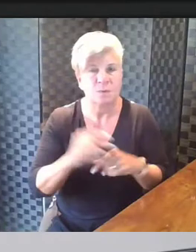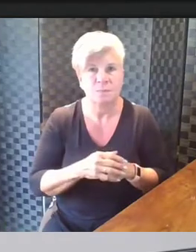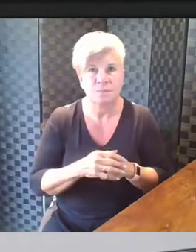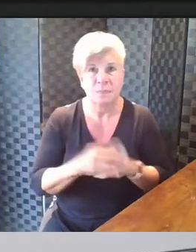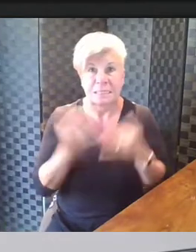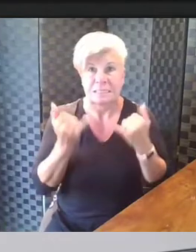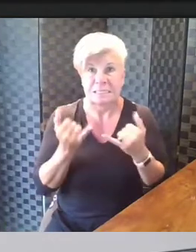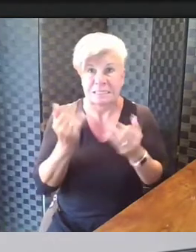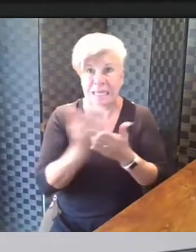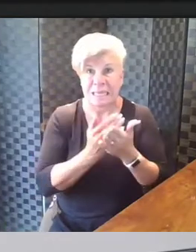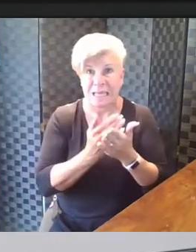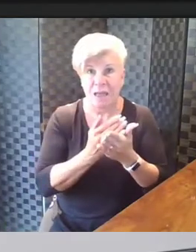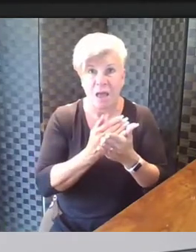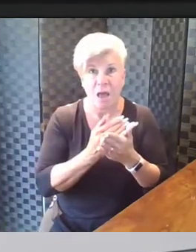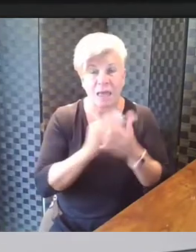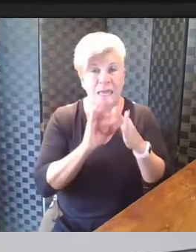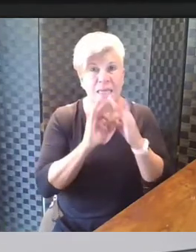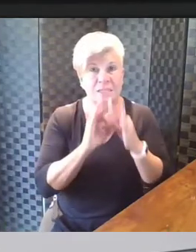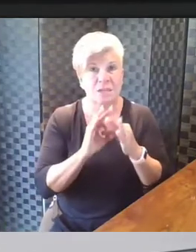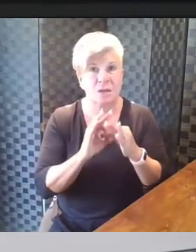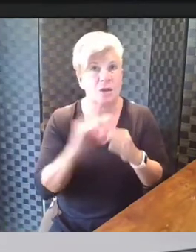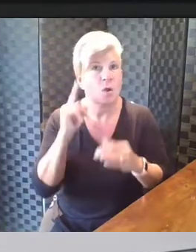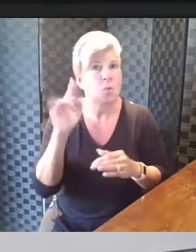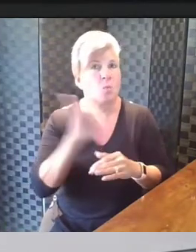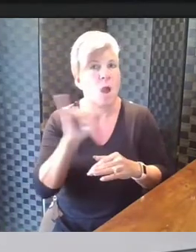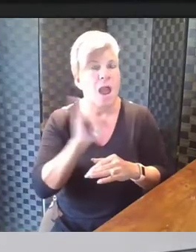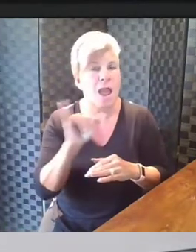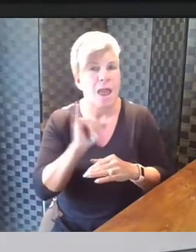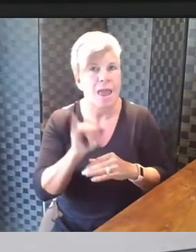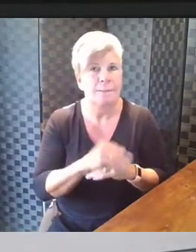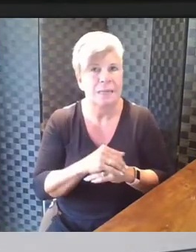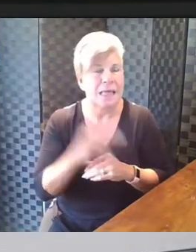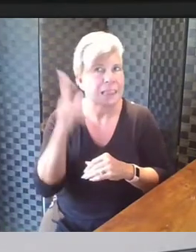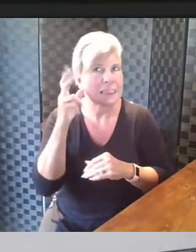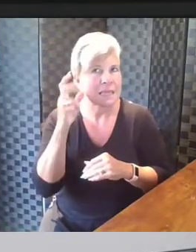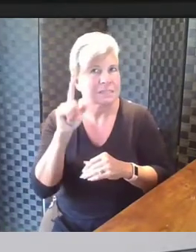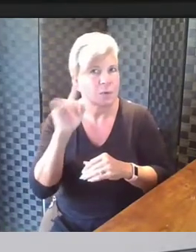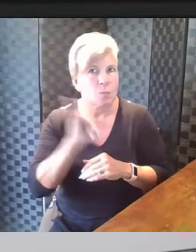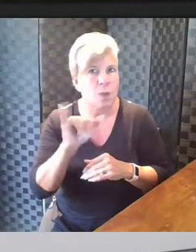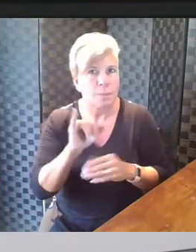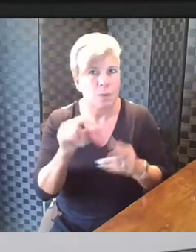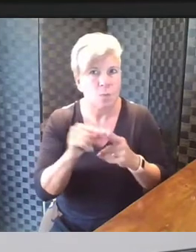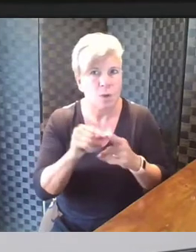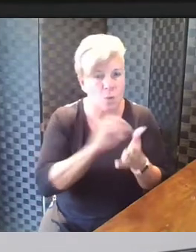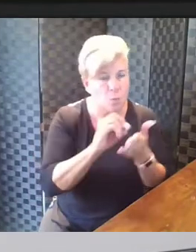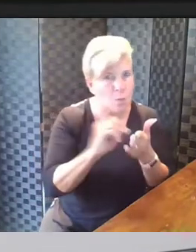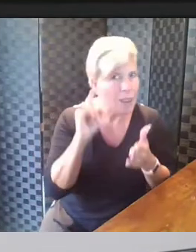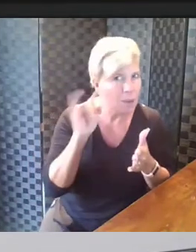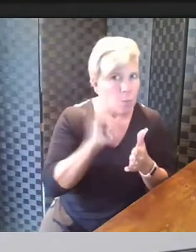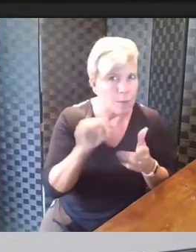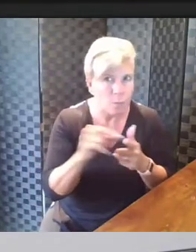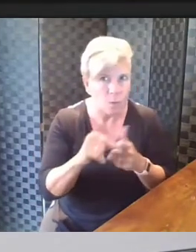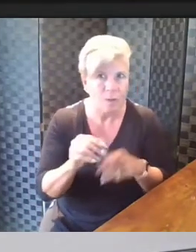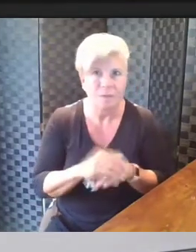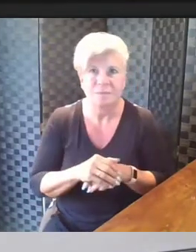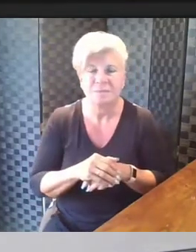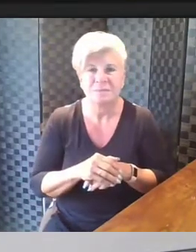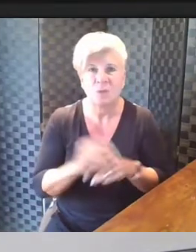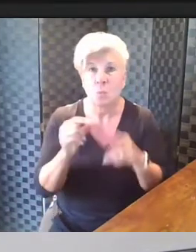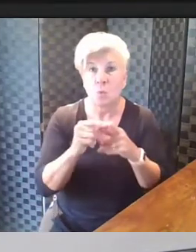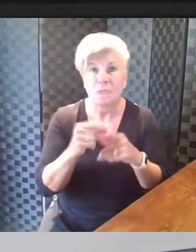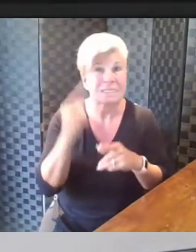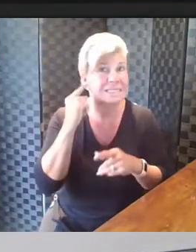Today's lesson is going to be all about rhymes. We're going to listen for rhyming words, and we're going to write rhyming words. You're going to be so good at